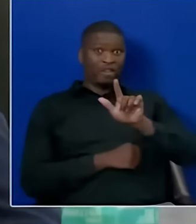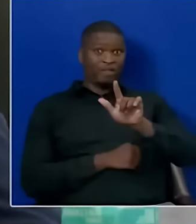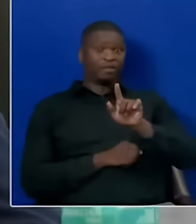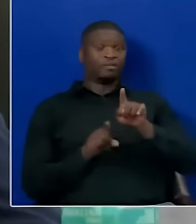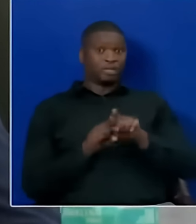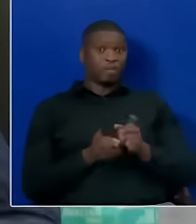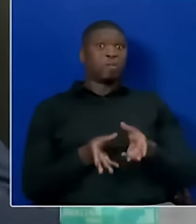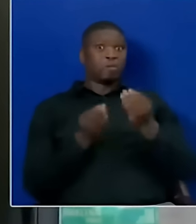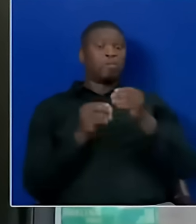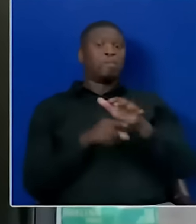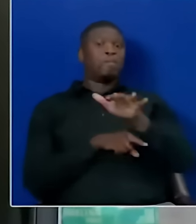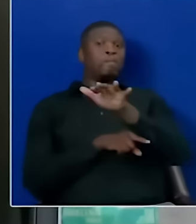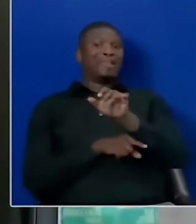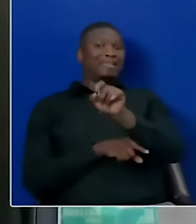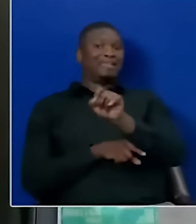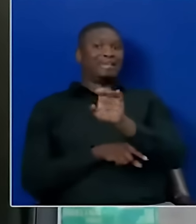Bramley case,